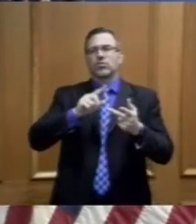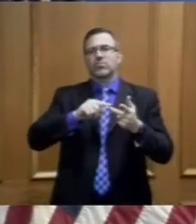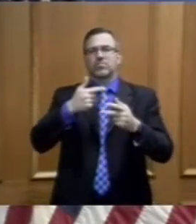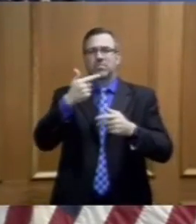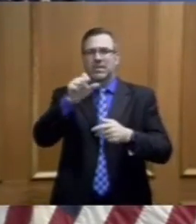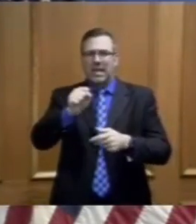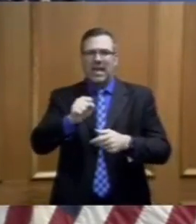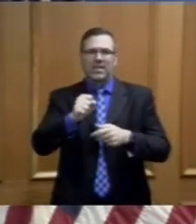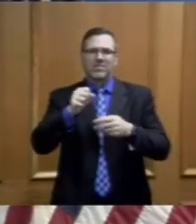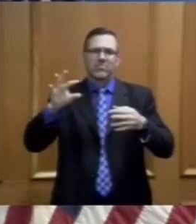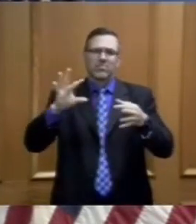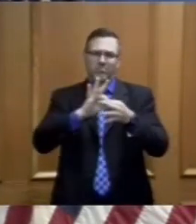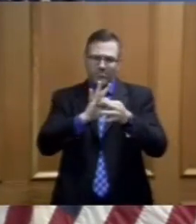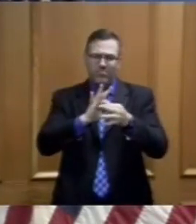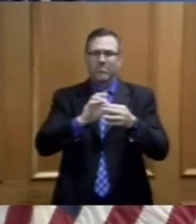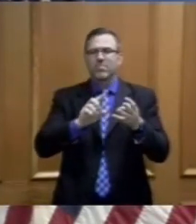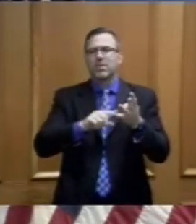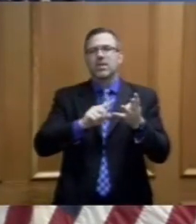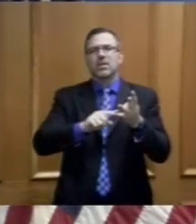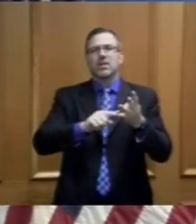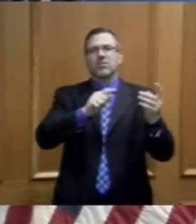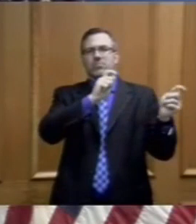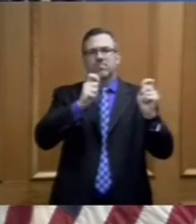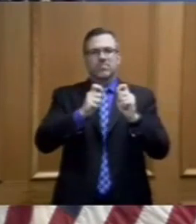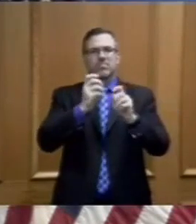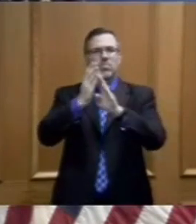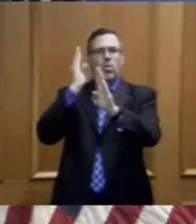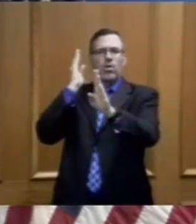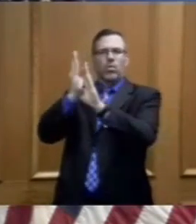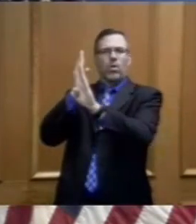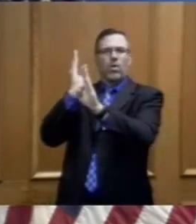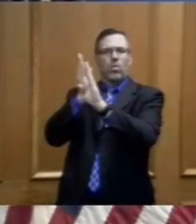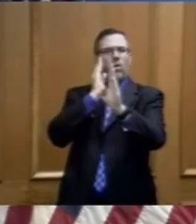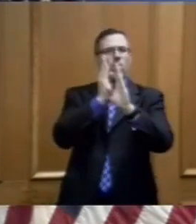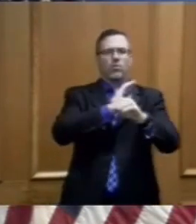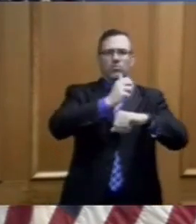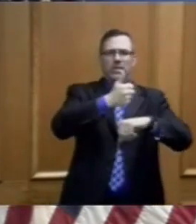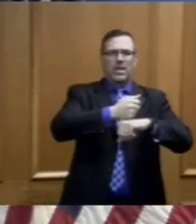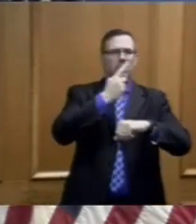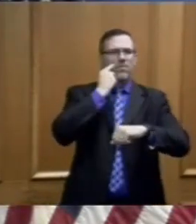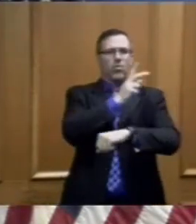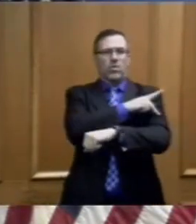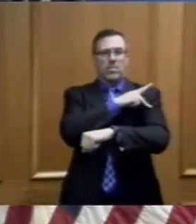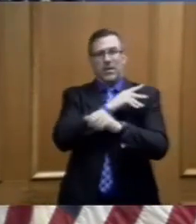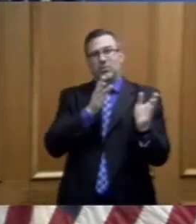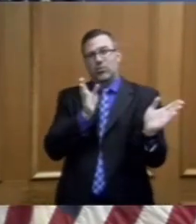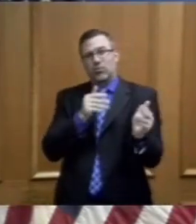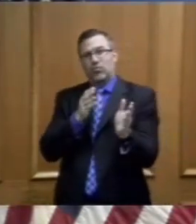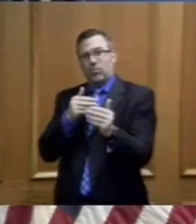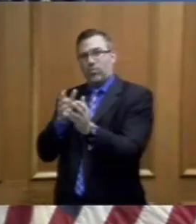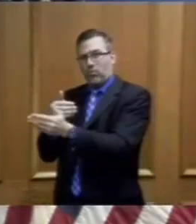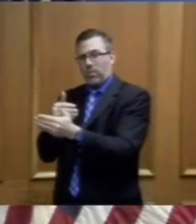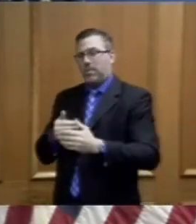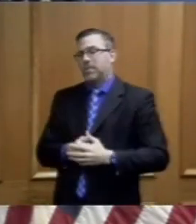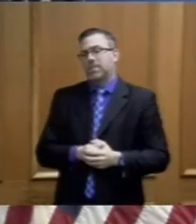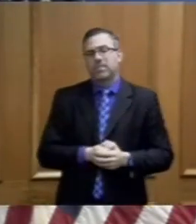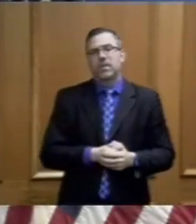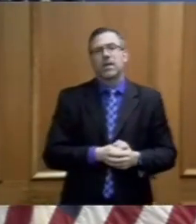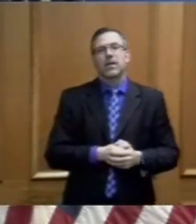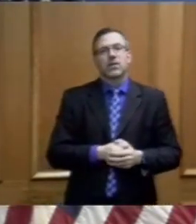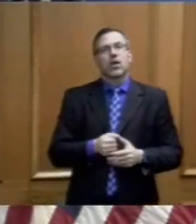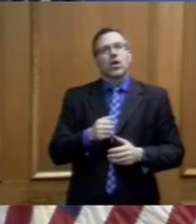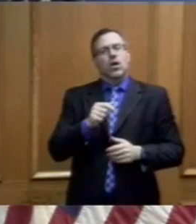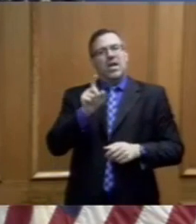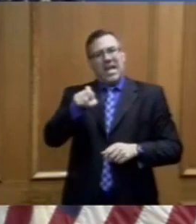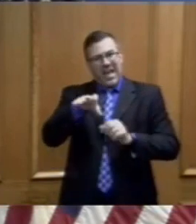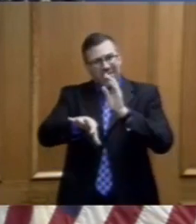connections, and constructing temporary modular partitions for patients. It's not just about finding capacity for this, it's